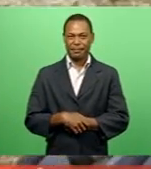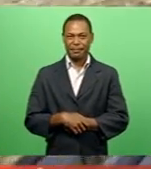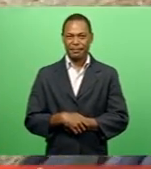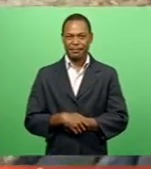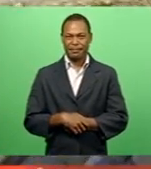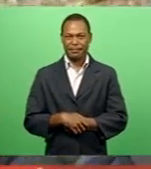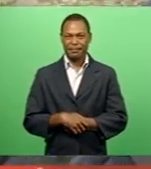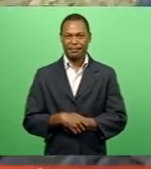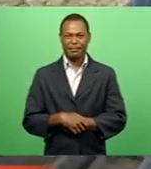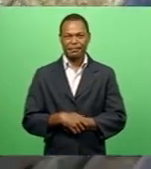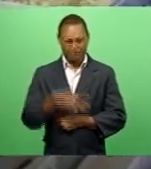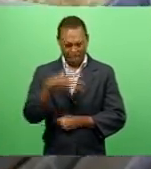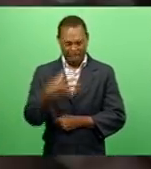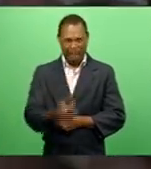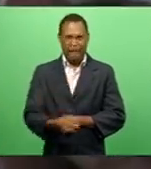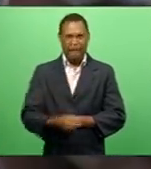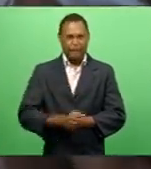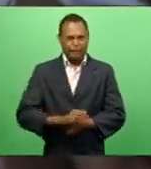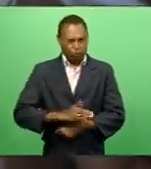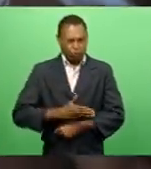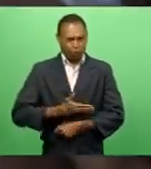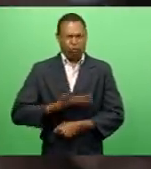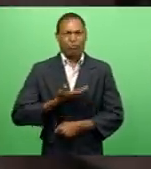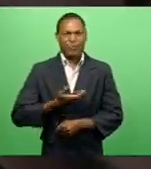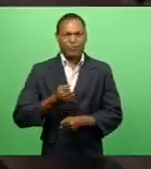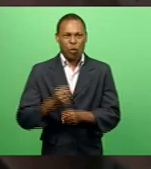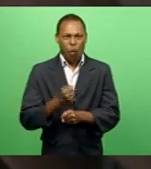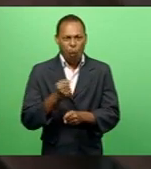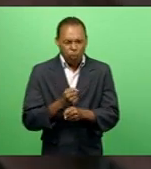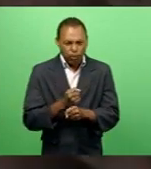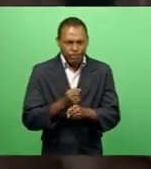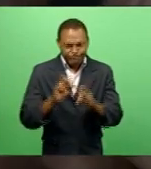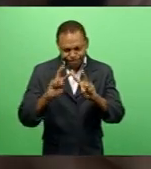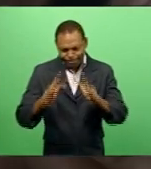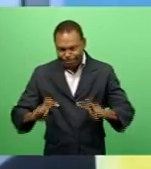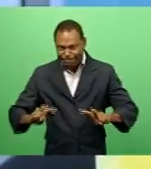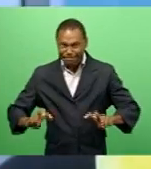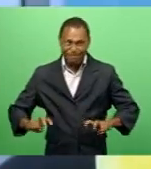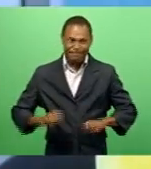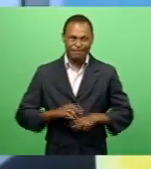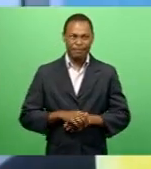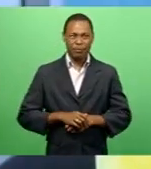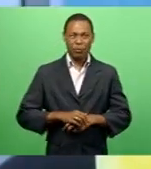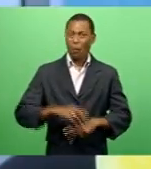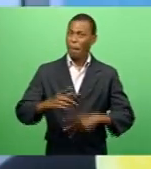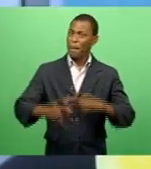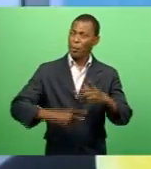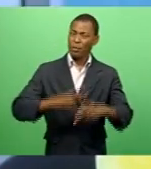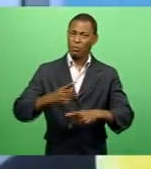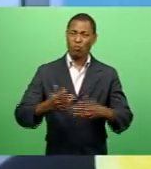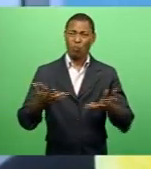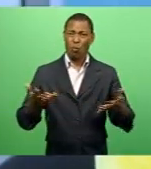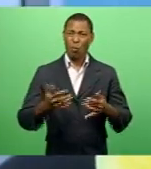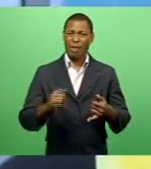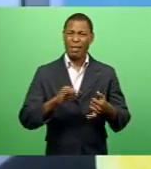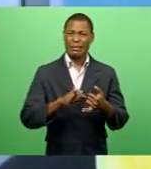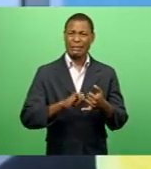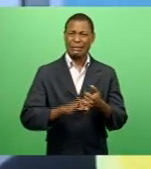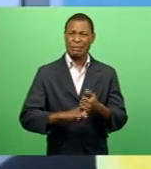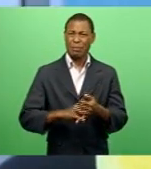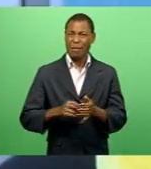There has been a lot of interest in gold exploration. We are processing one for Sambeto, one for